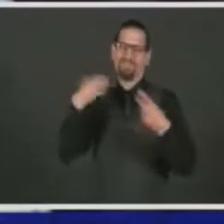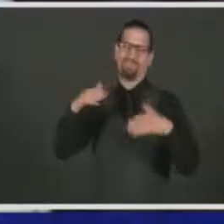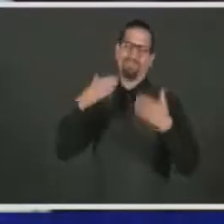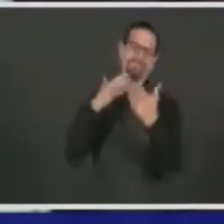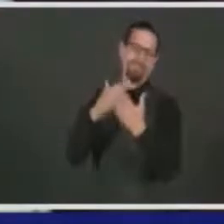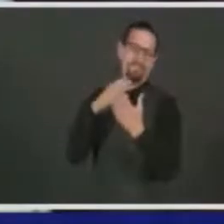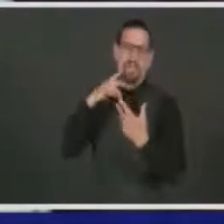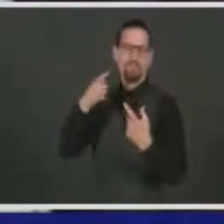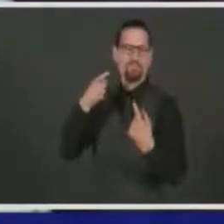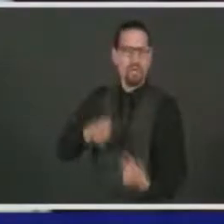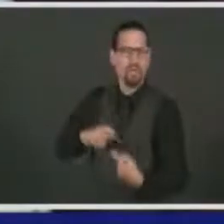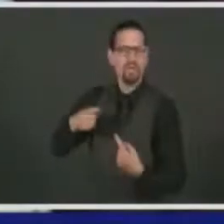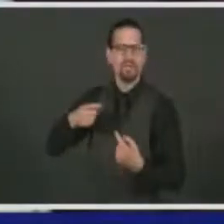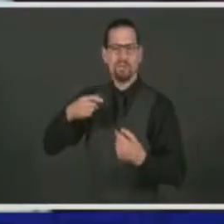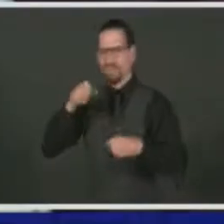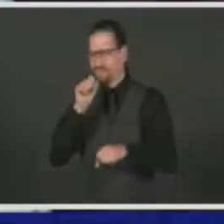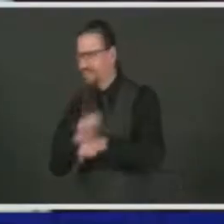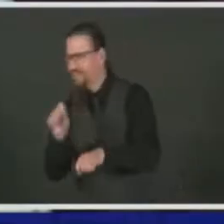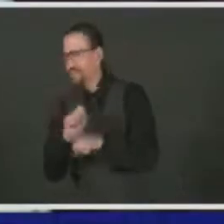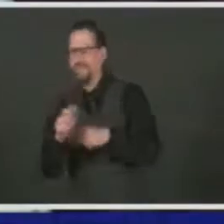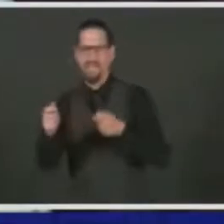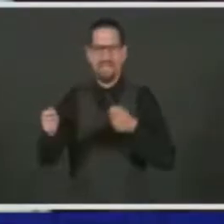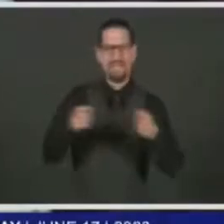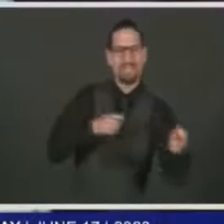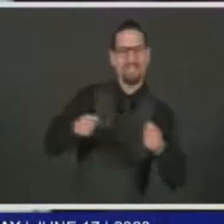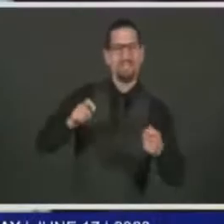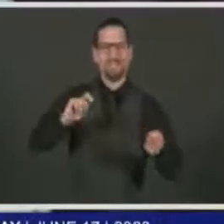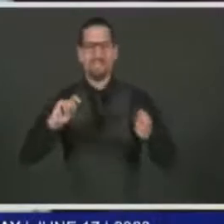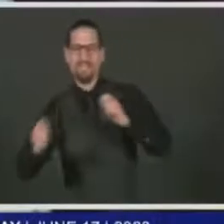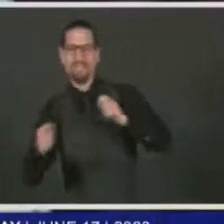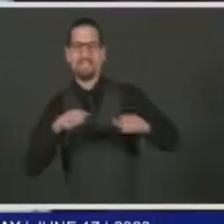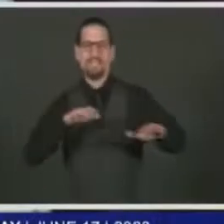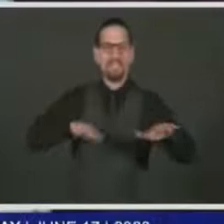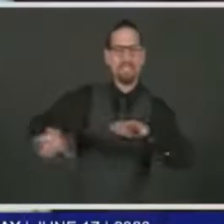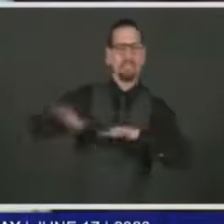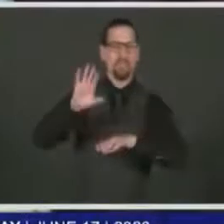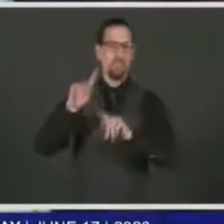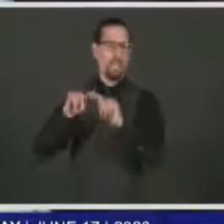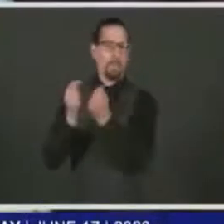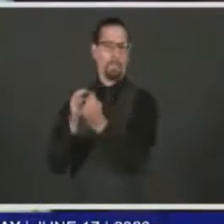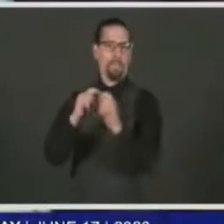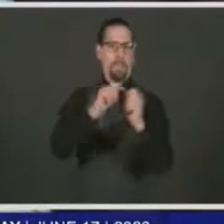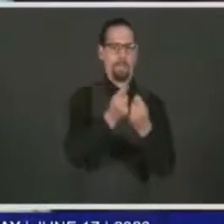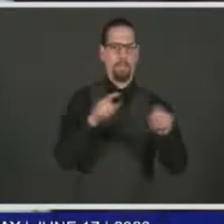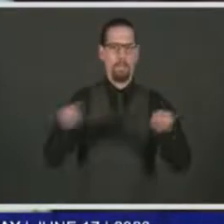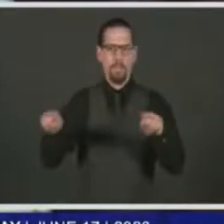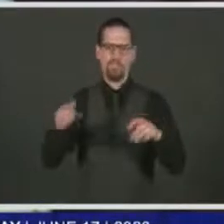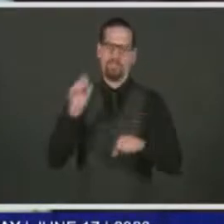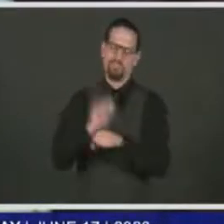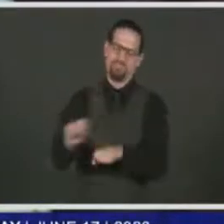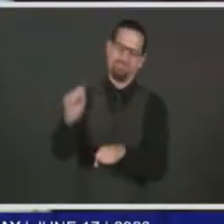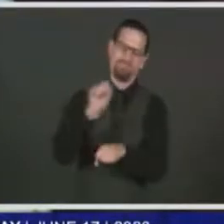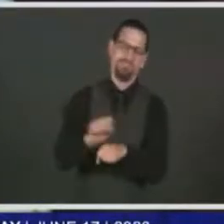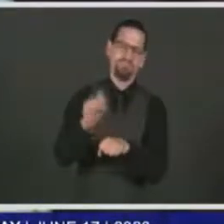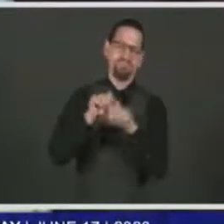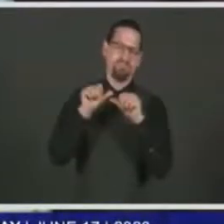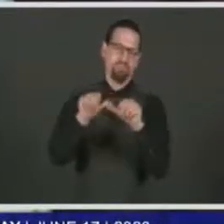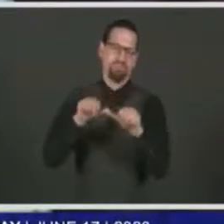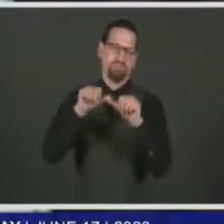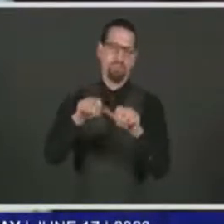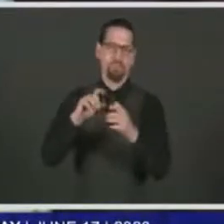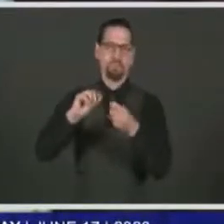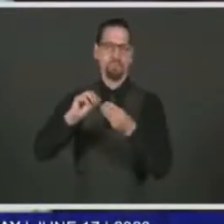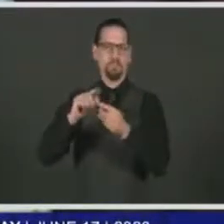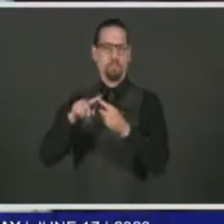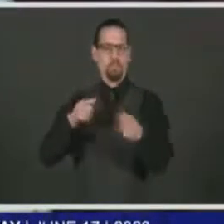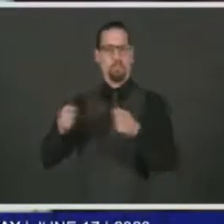and their teams are doing an amazing job. The high density communities work that the governor outlined